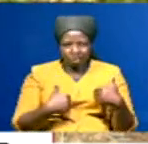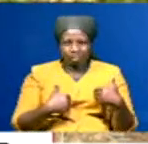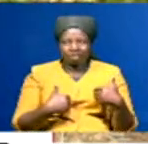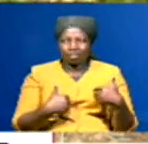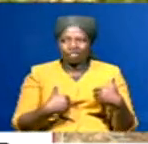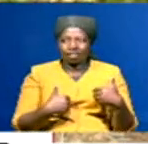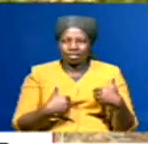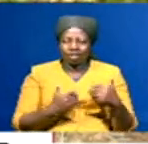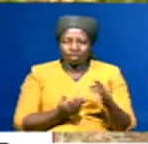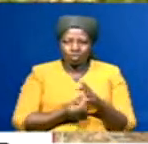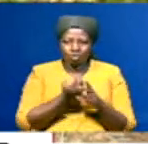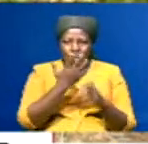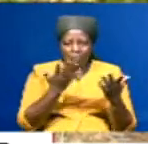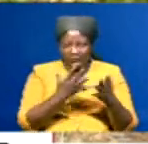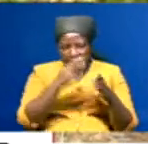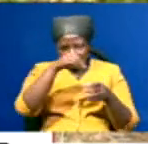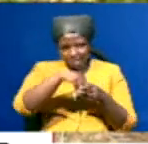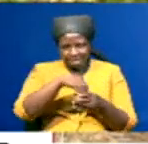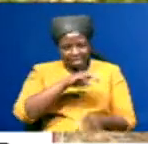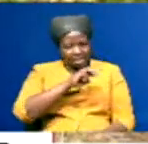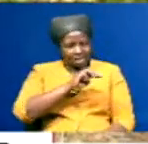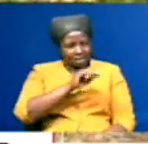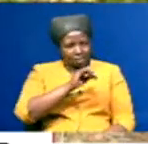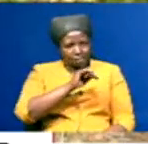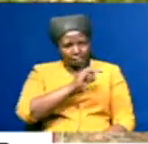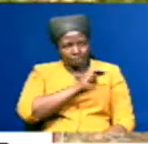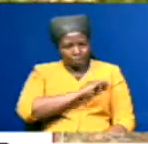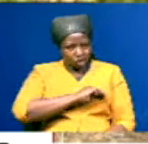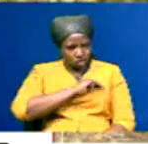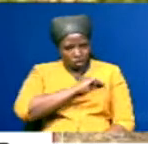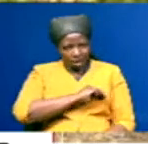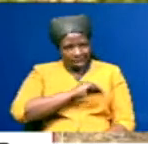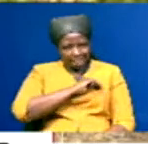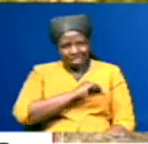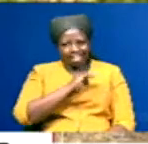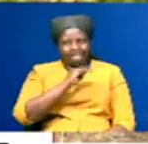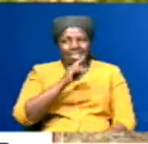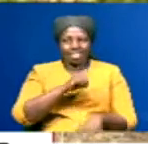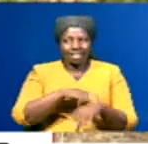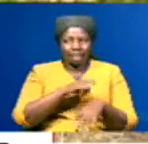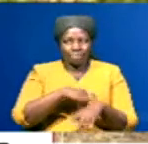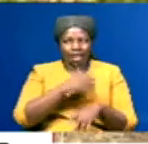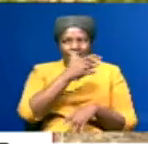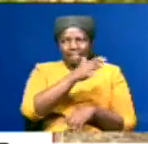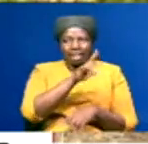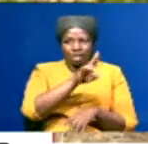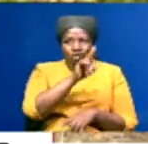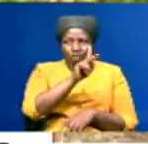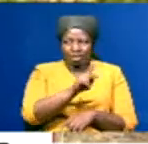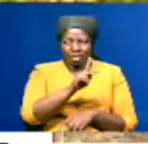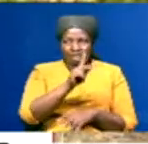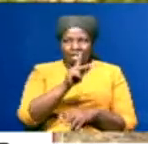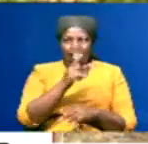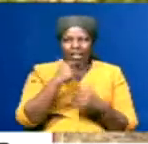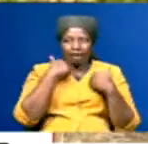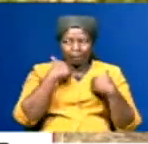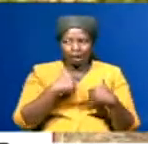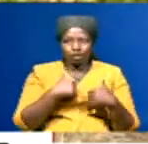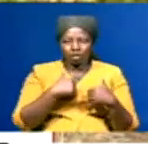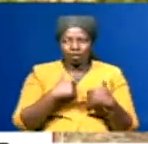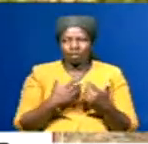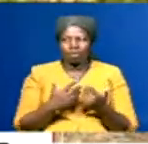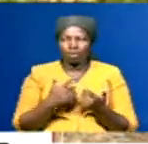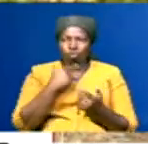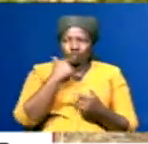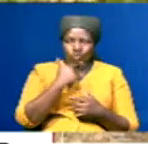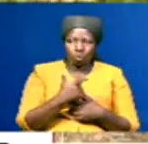missionaries. When I was in Britain, everywhere I told British, this colonialist